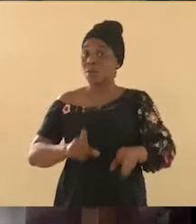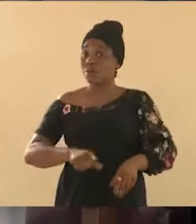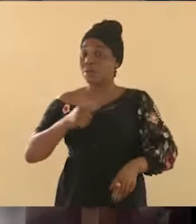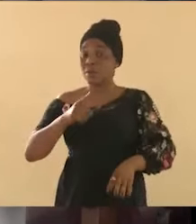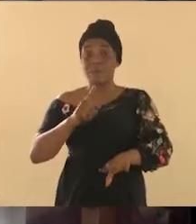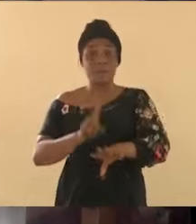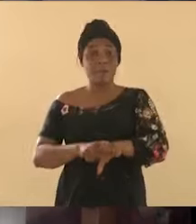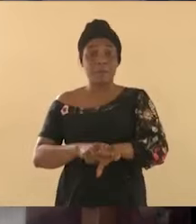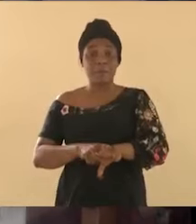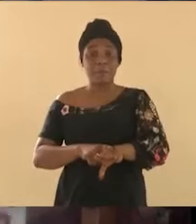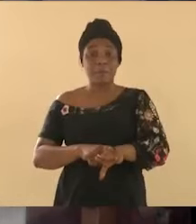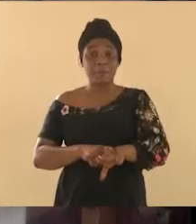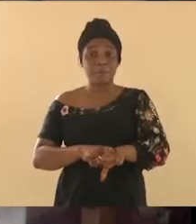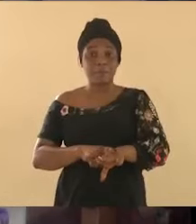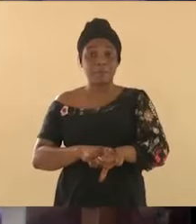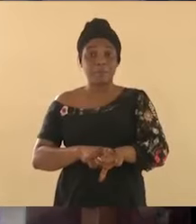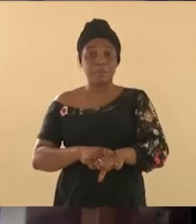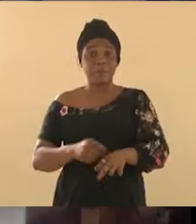is such that in my lifetime,